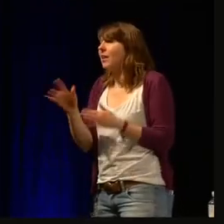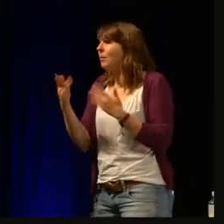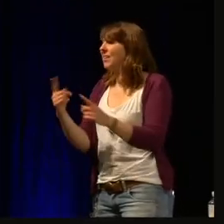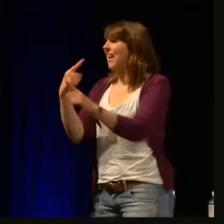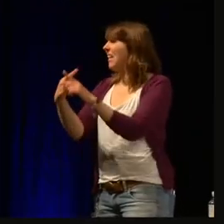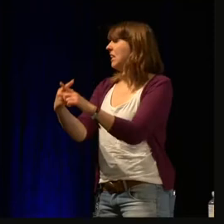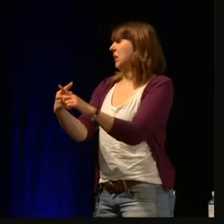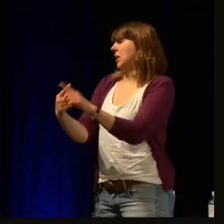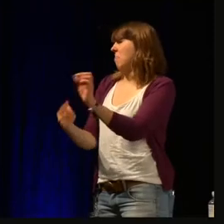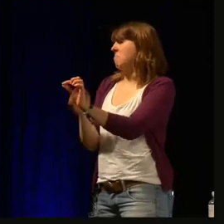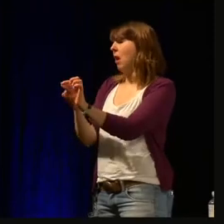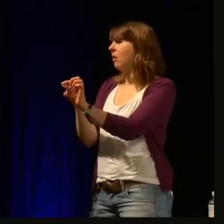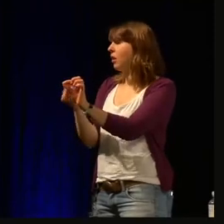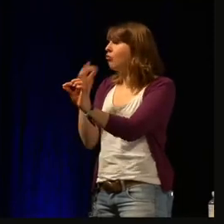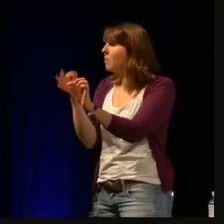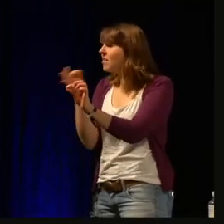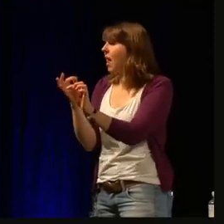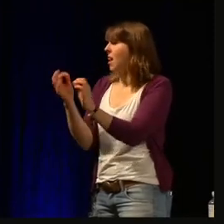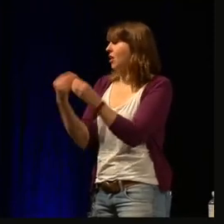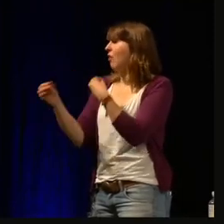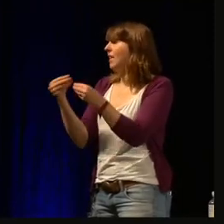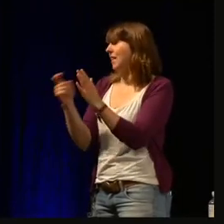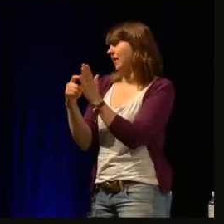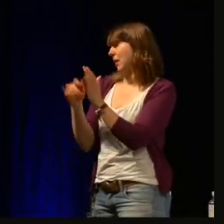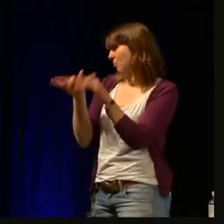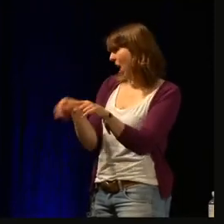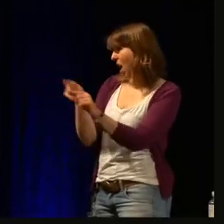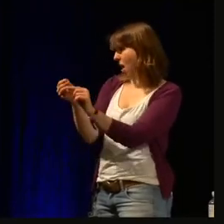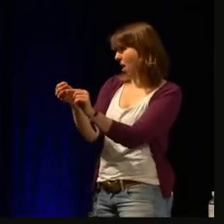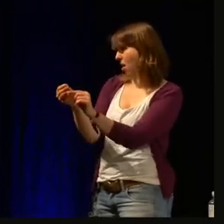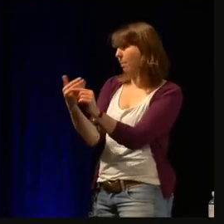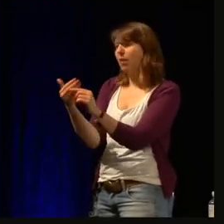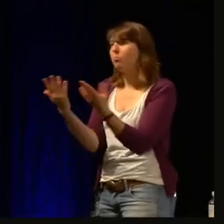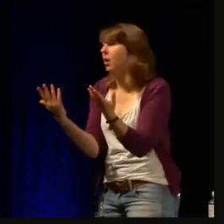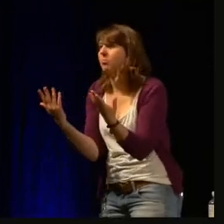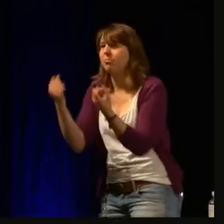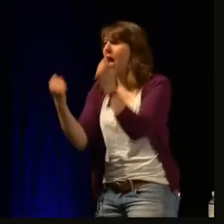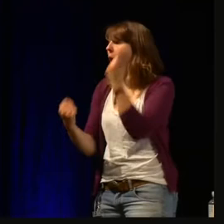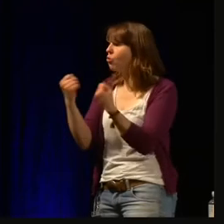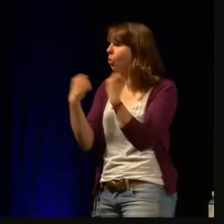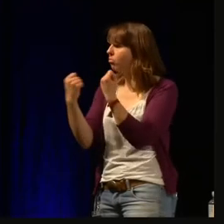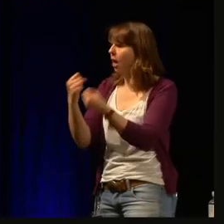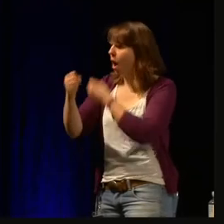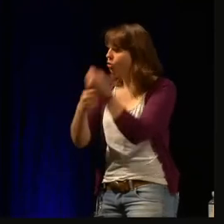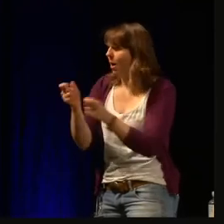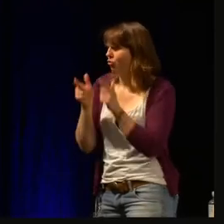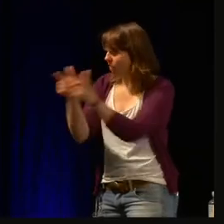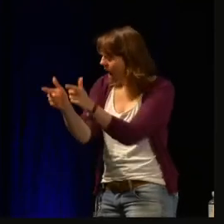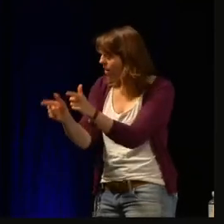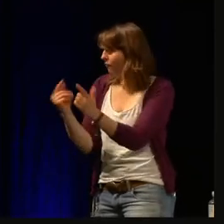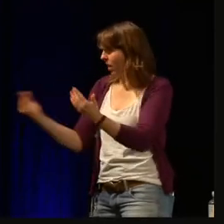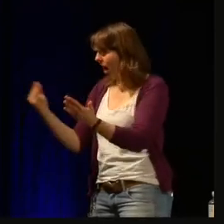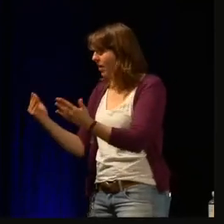say we have a point X, a milestone with a certain quality criteria attached. Like a car